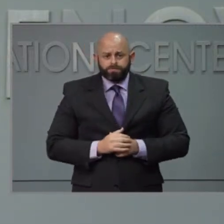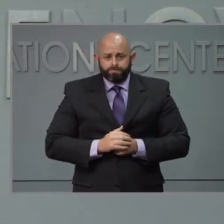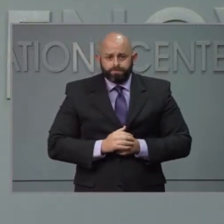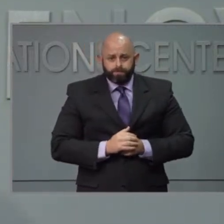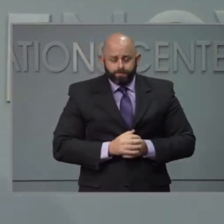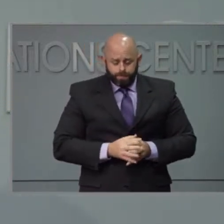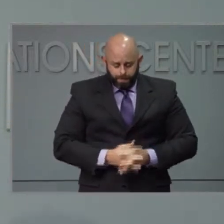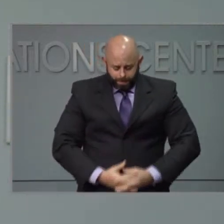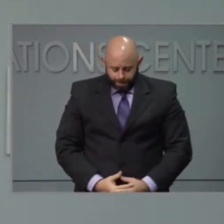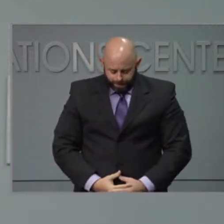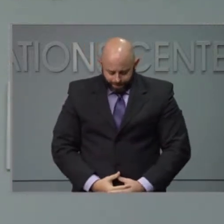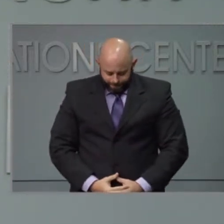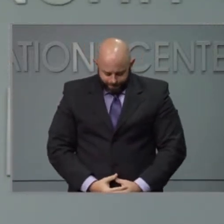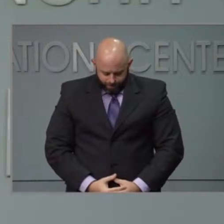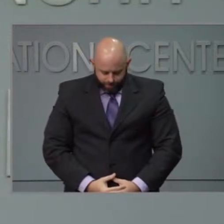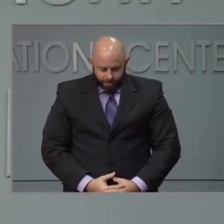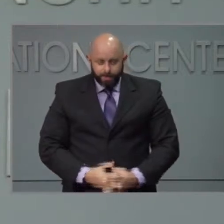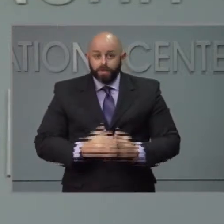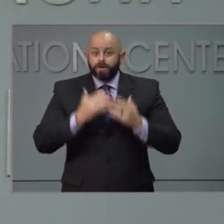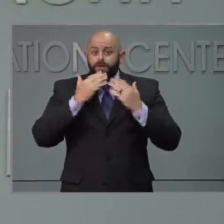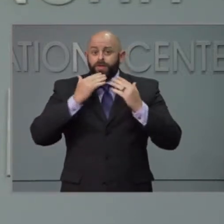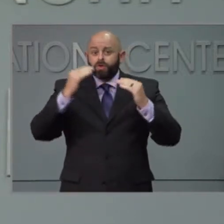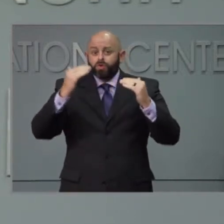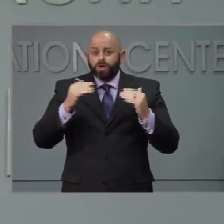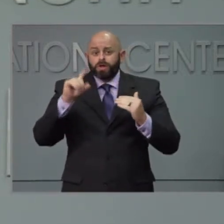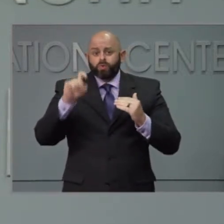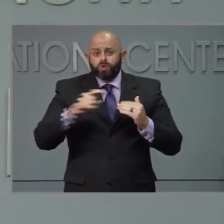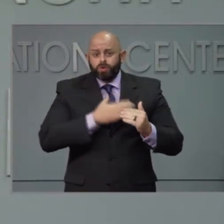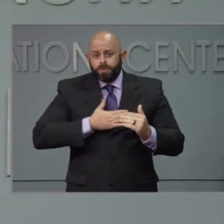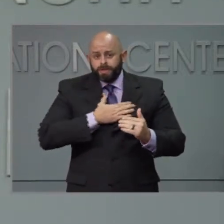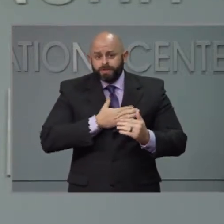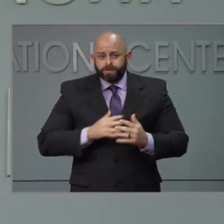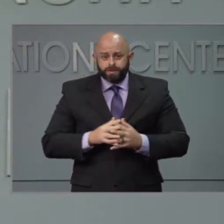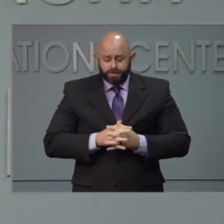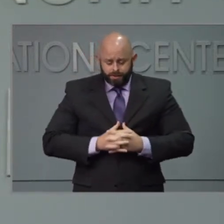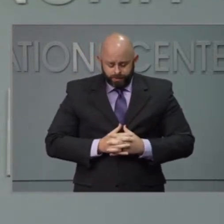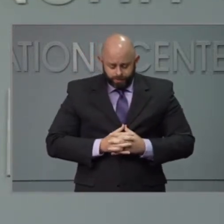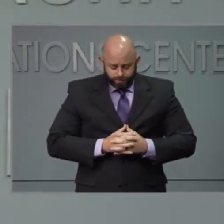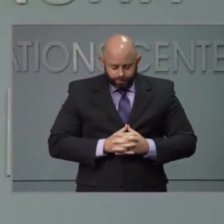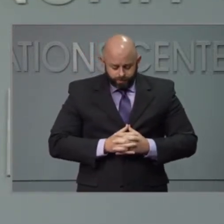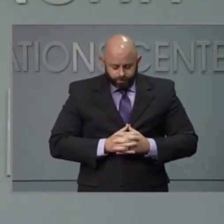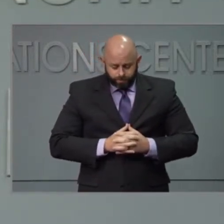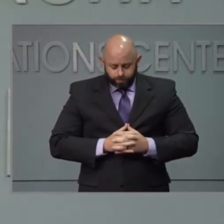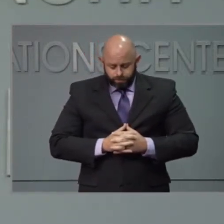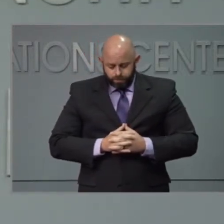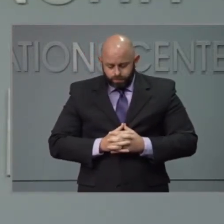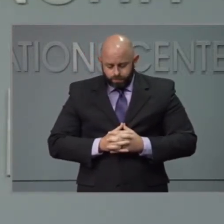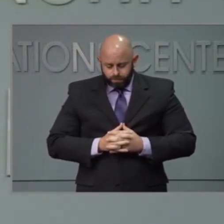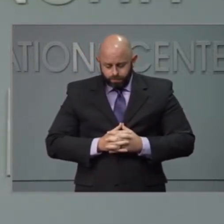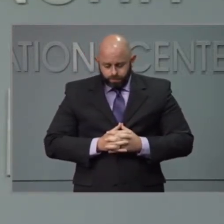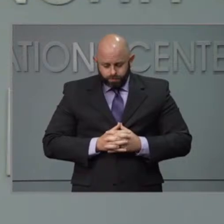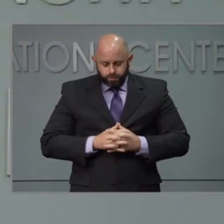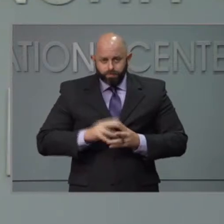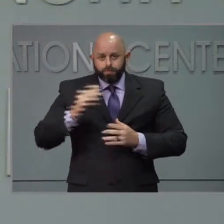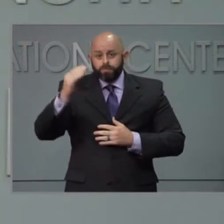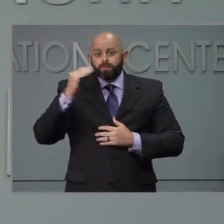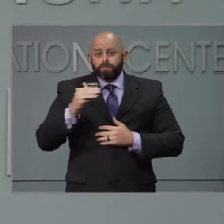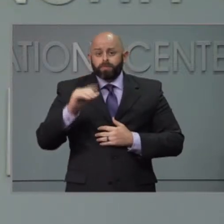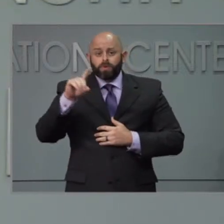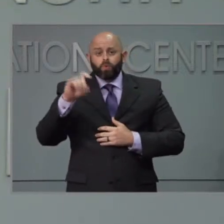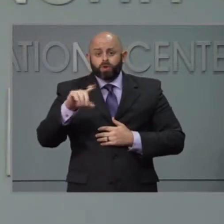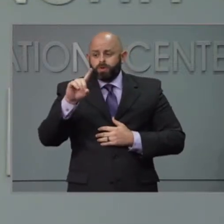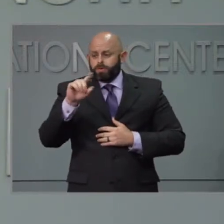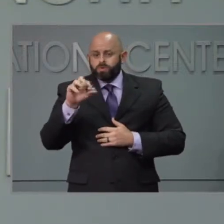Thank you. Next question, please. Our next question is from Dawn Vaughn with the